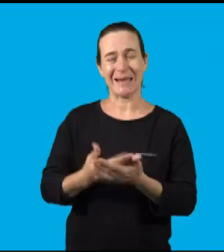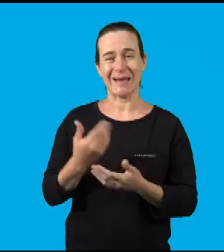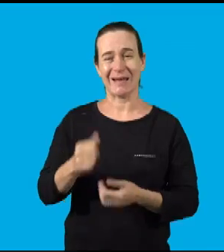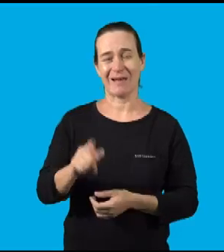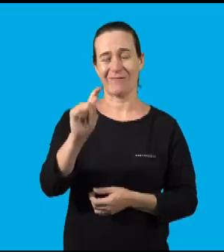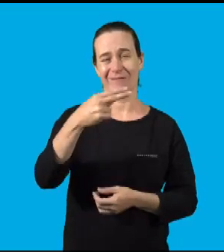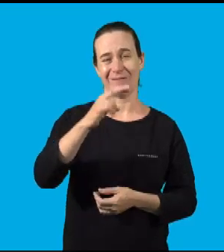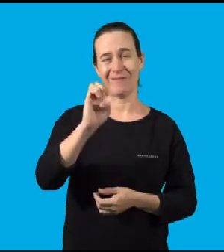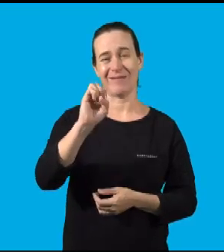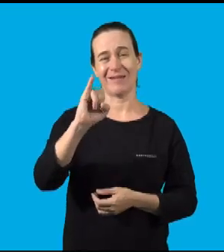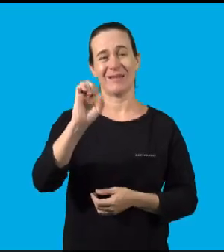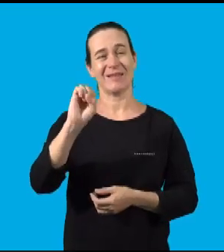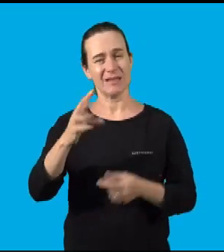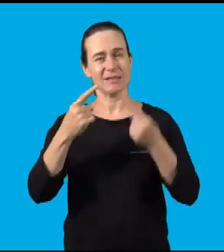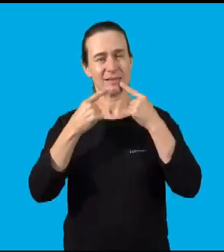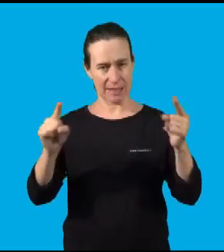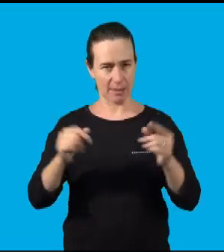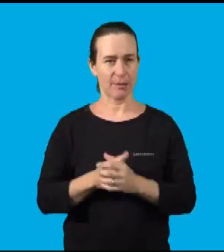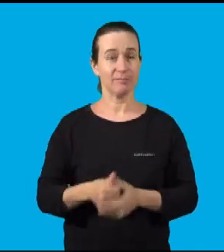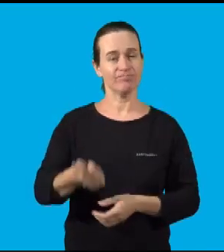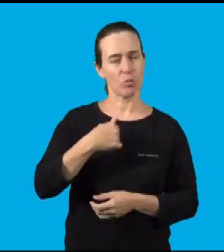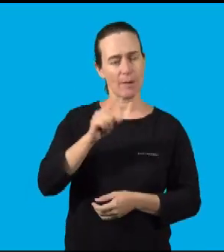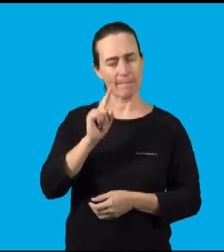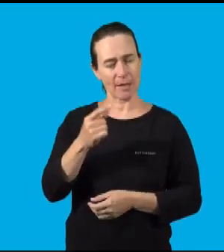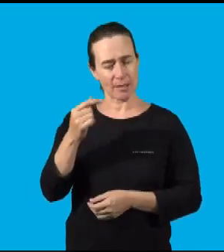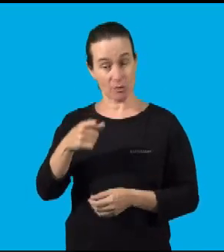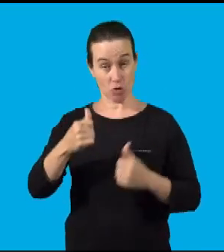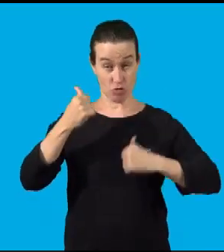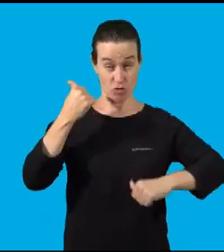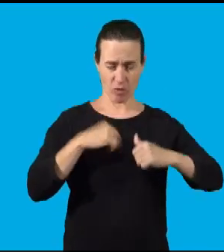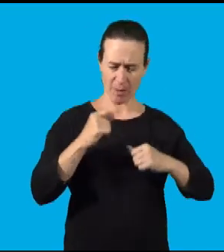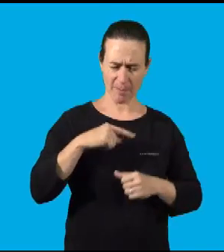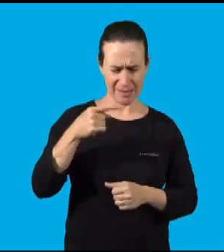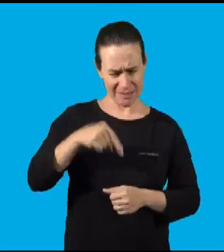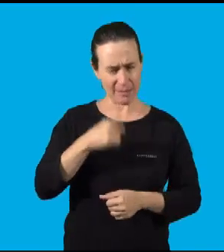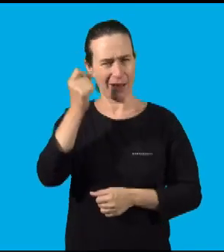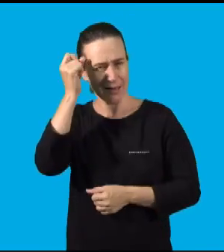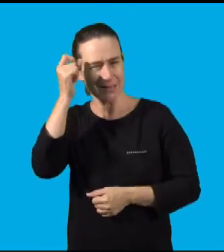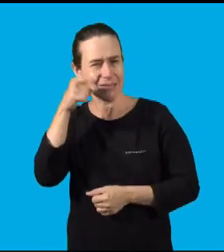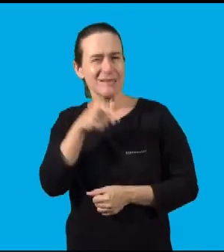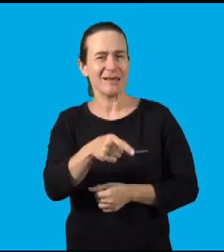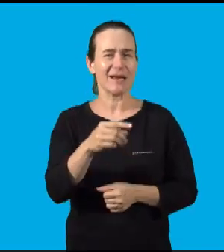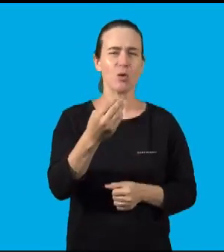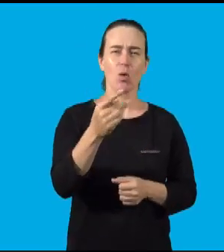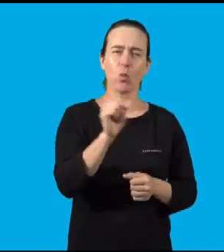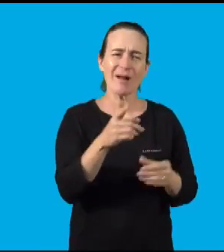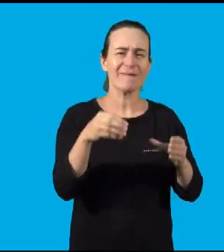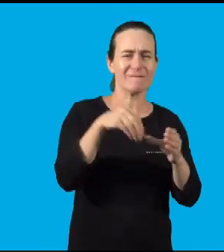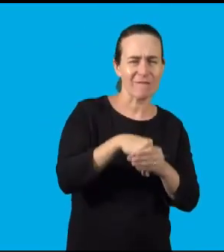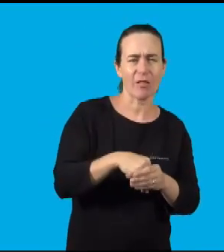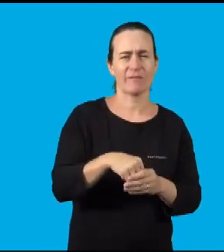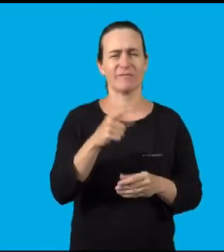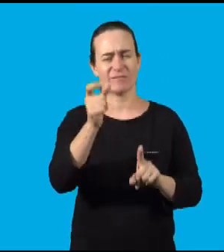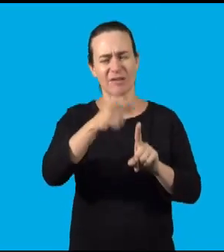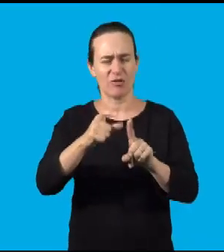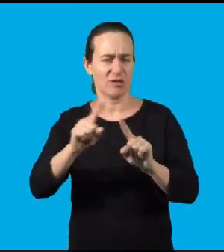thesis statement. You must know the drama extremely well and the basic aspects of the drama. You must be able